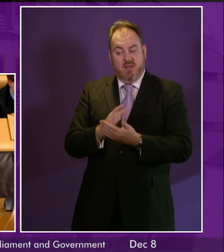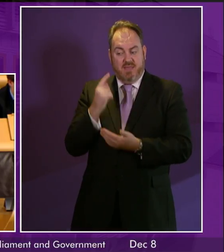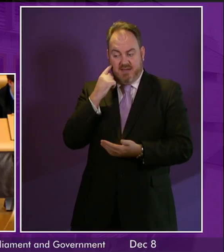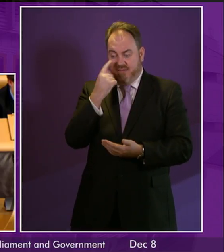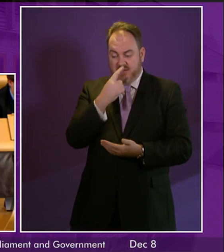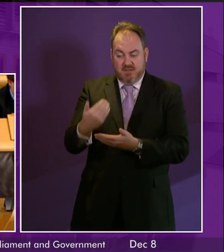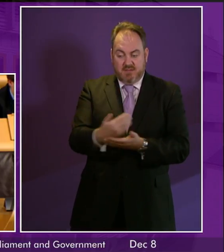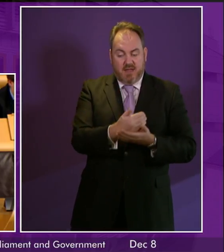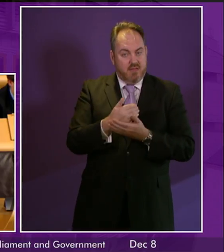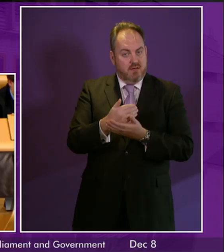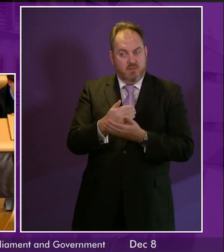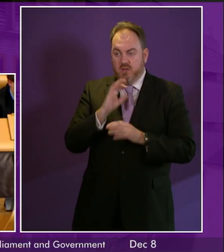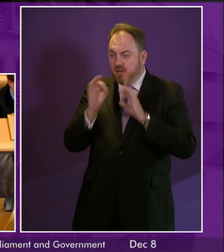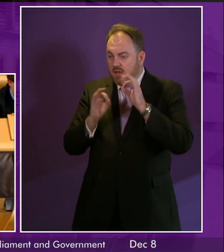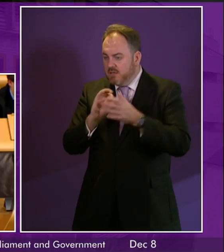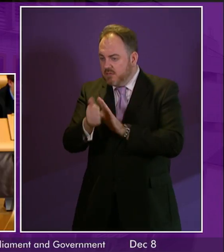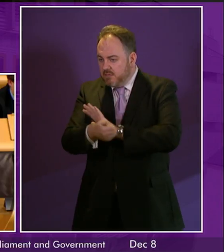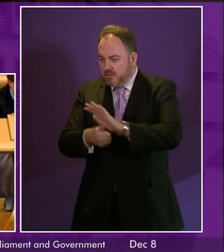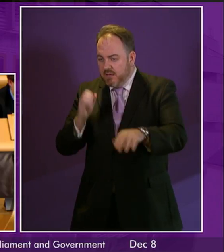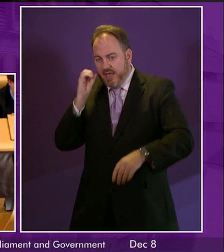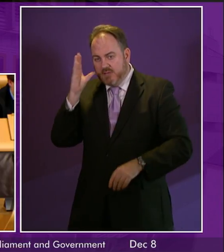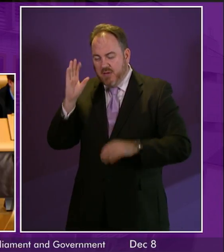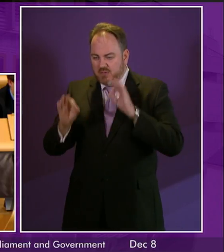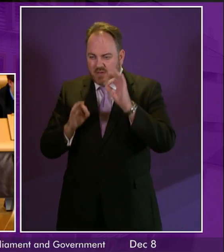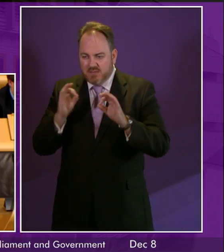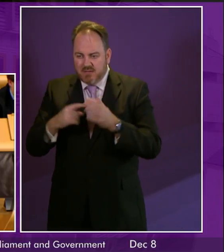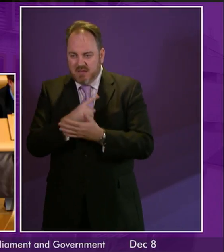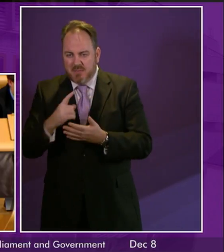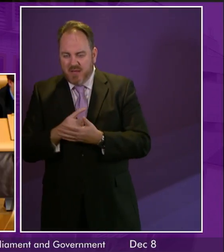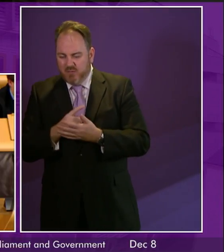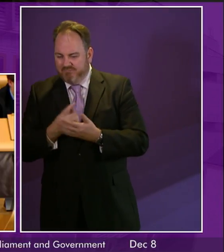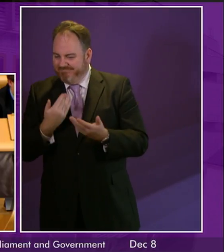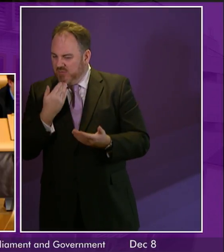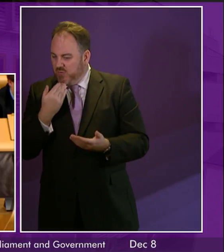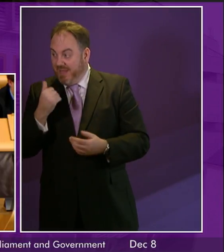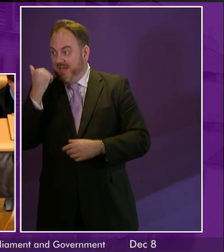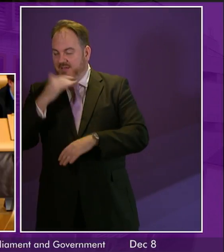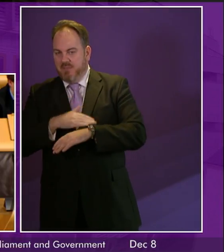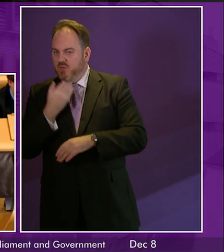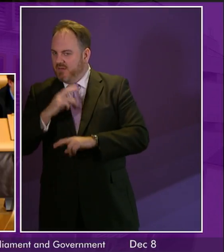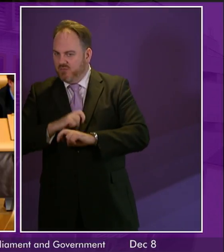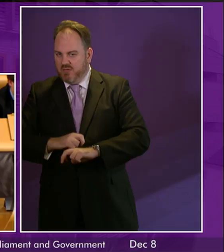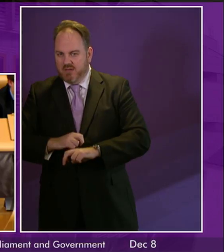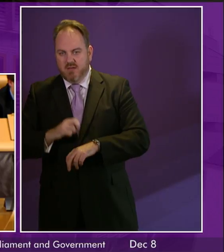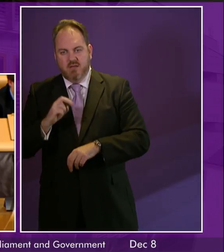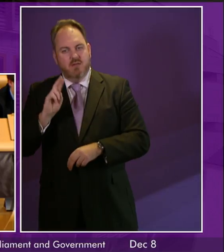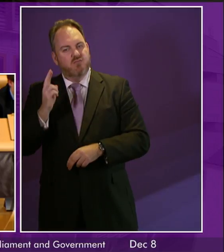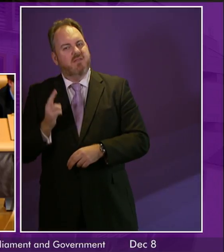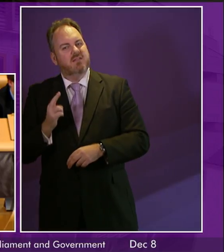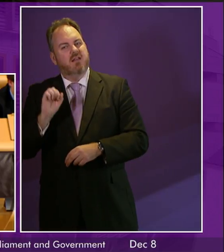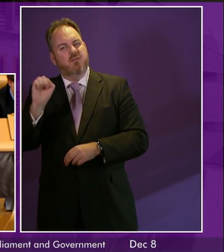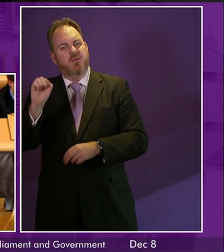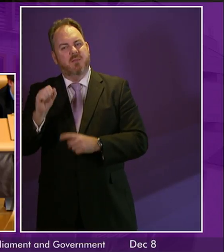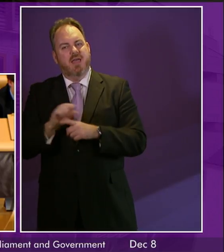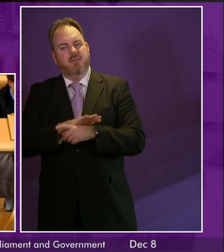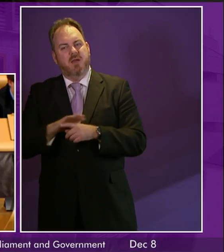committee heard from a number of experts about the weakness of parliamentary scrutiny in these areas. For example, Professor Michael Keating of Edinburgh